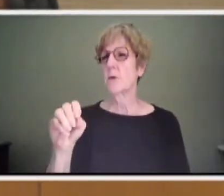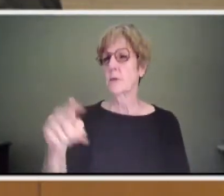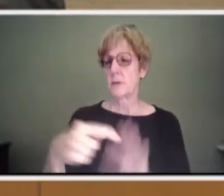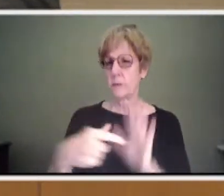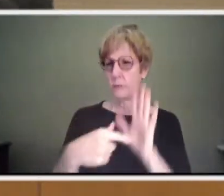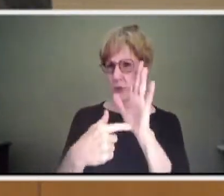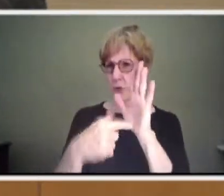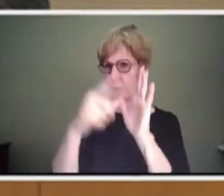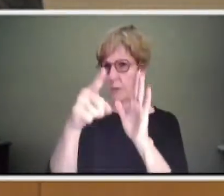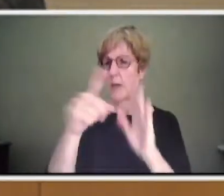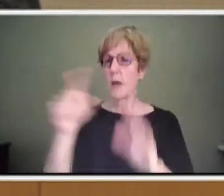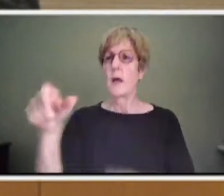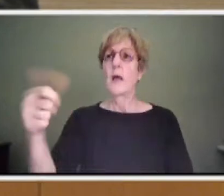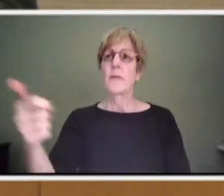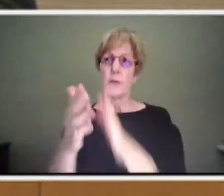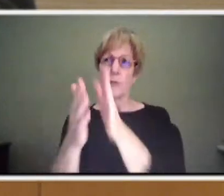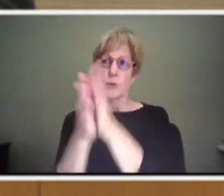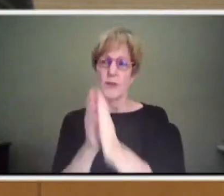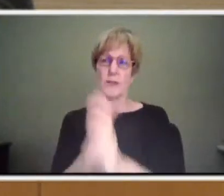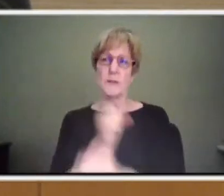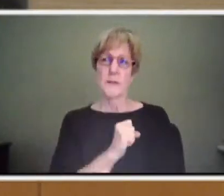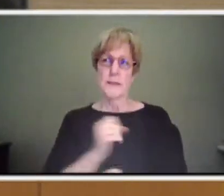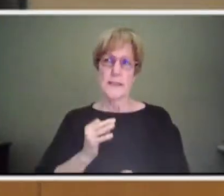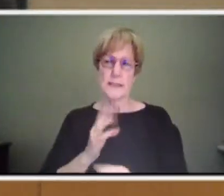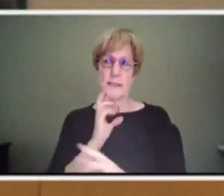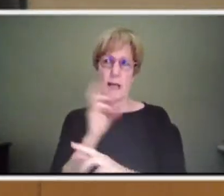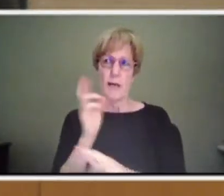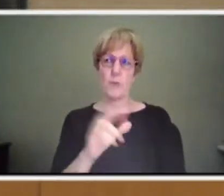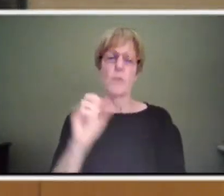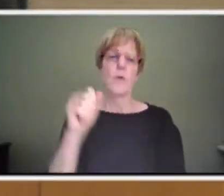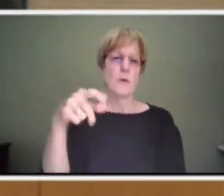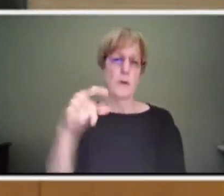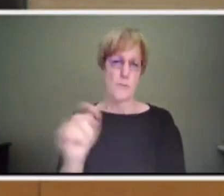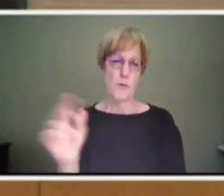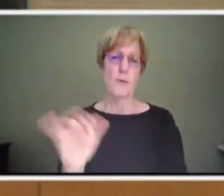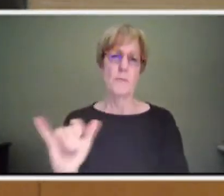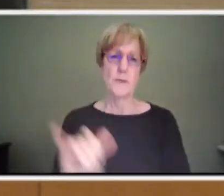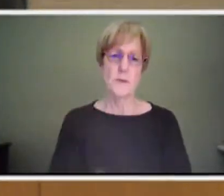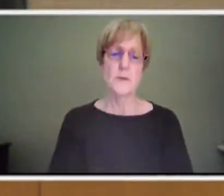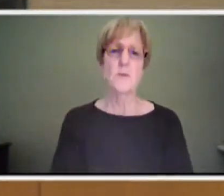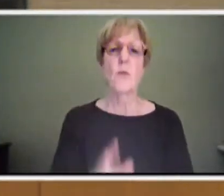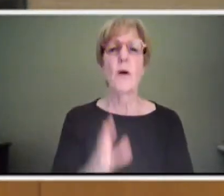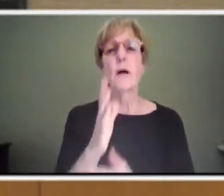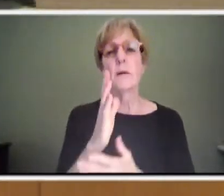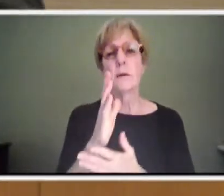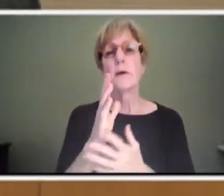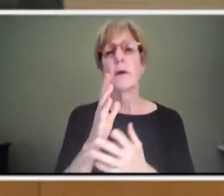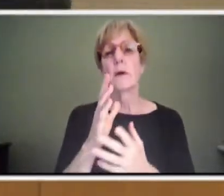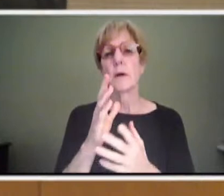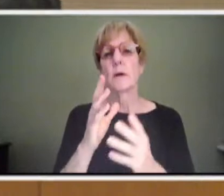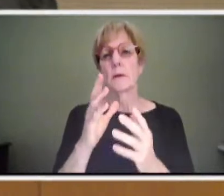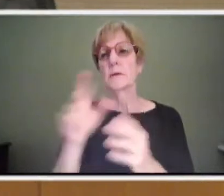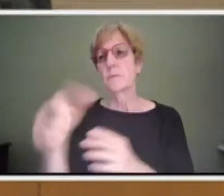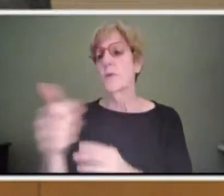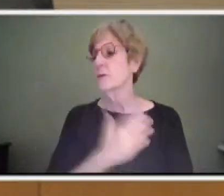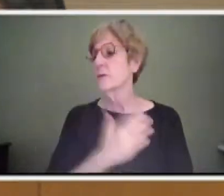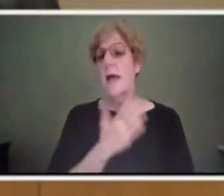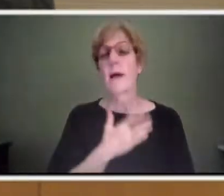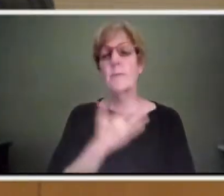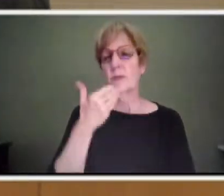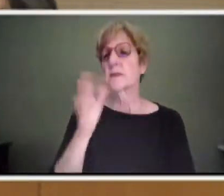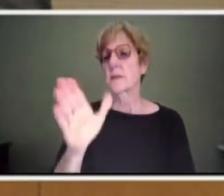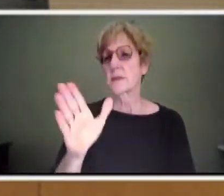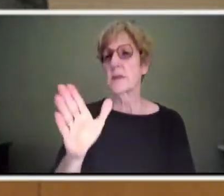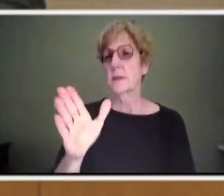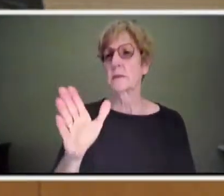petition that showed up in the staff report was apartments as well. And then we had some further to the south. But yeah, I'll be happy to send you a list over of